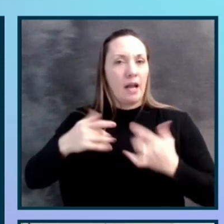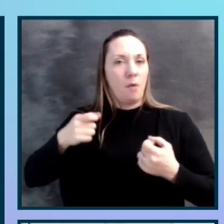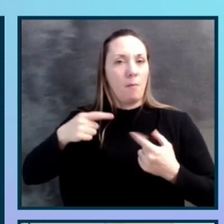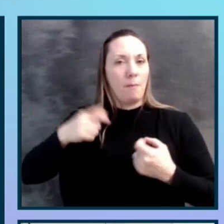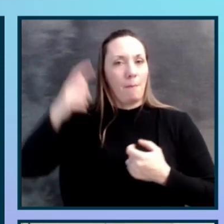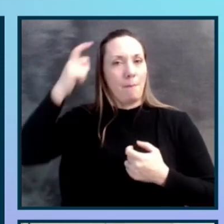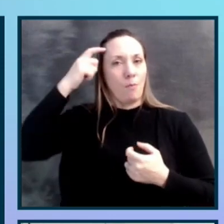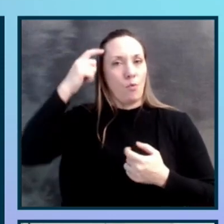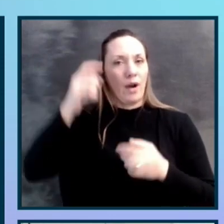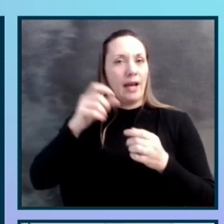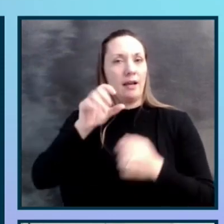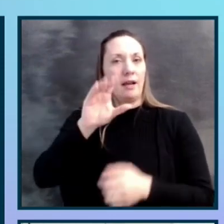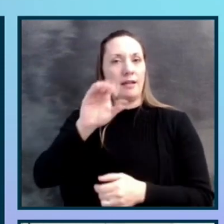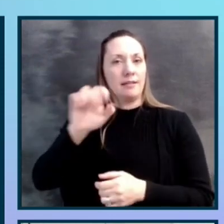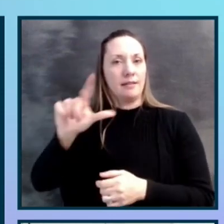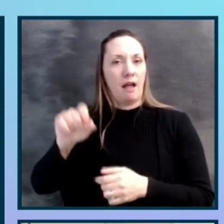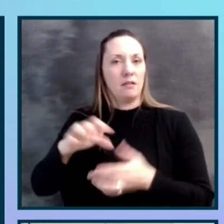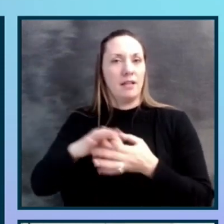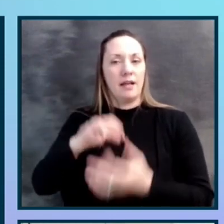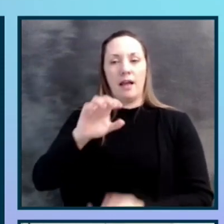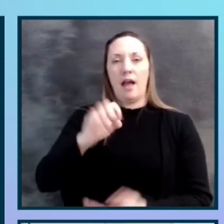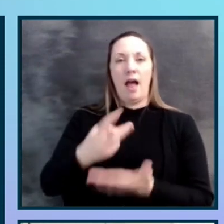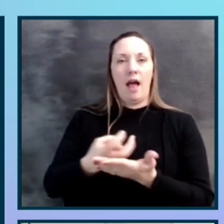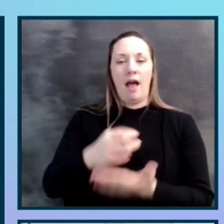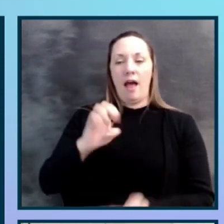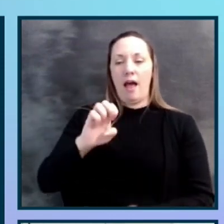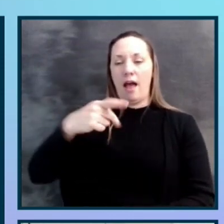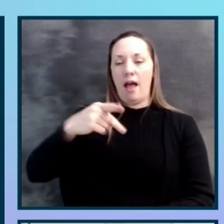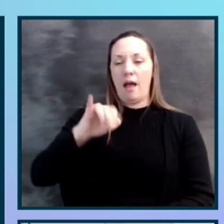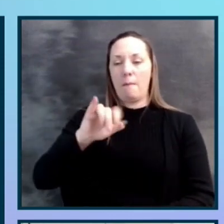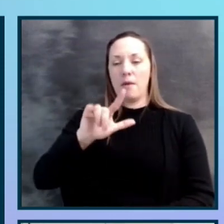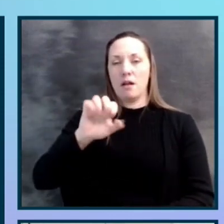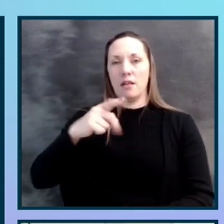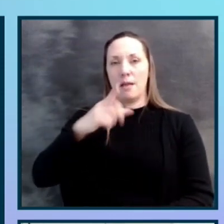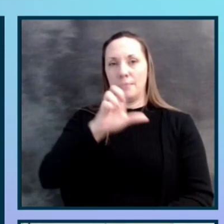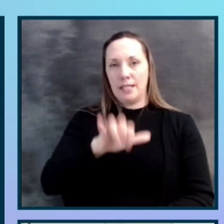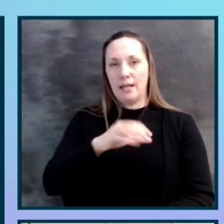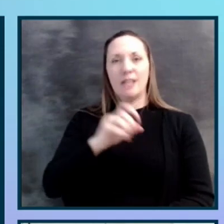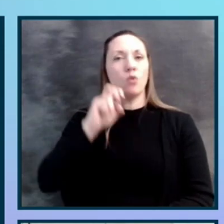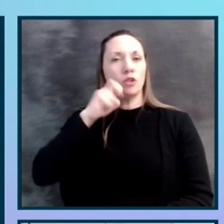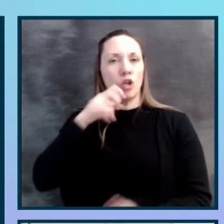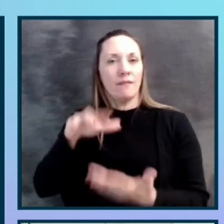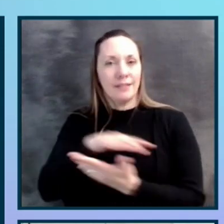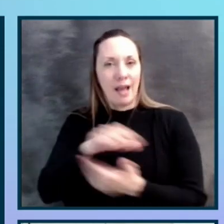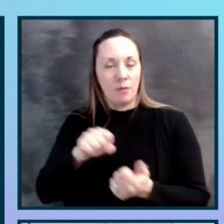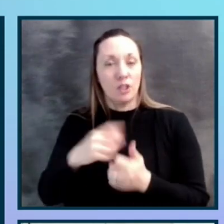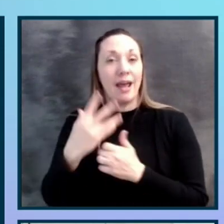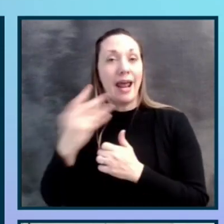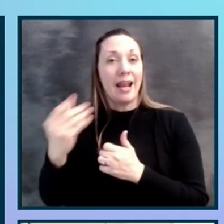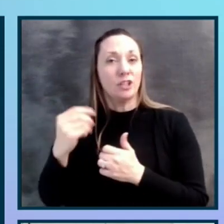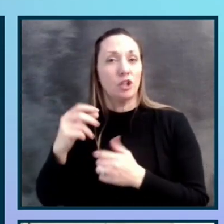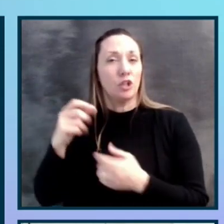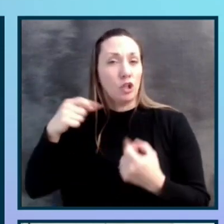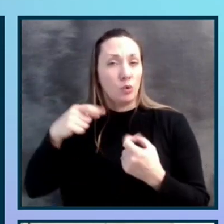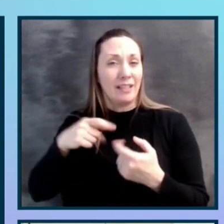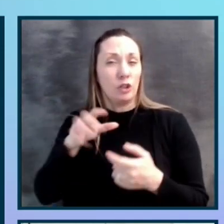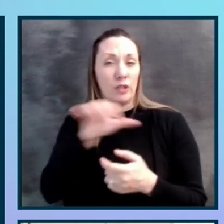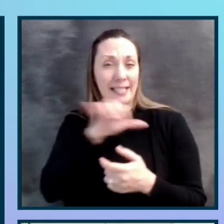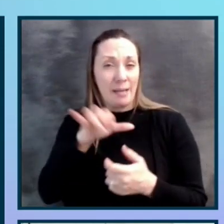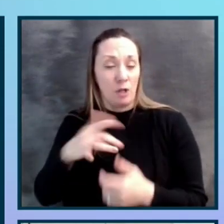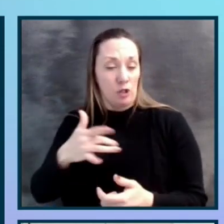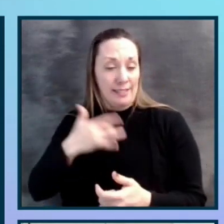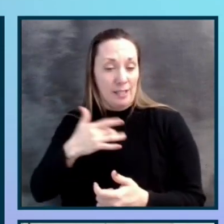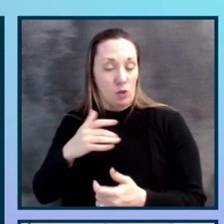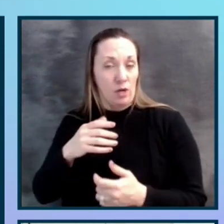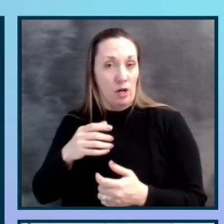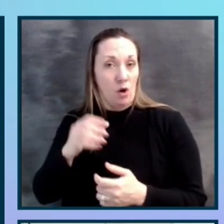specifically epilepsy, as well as nerve damage. Also, external triggers are very, very similar to sensory overload, where